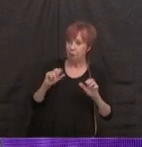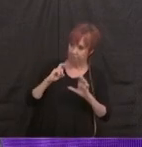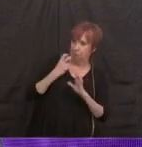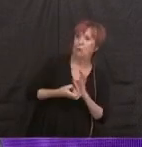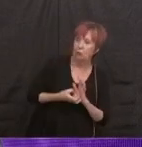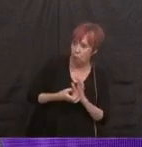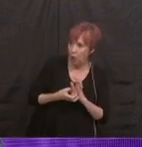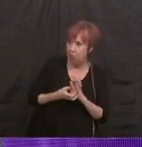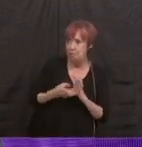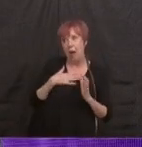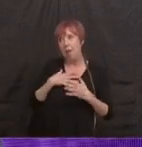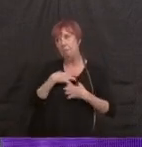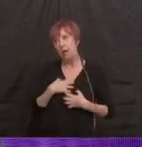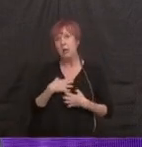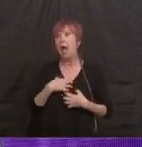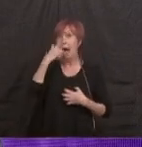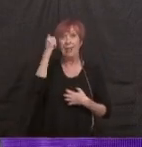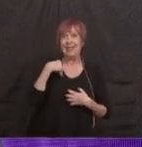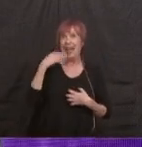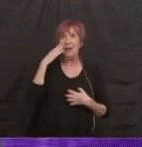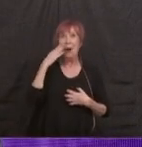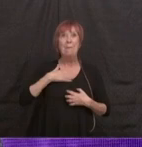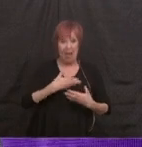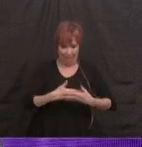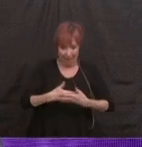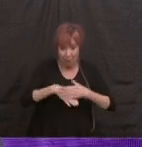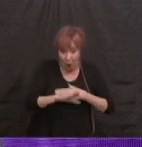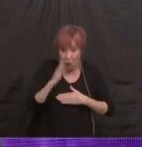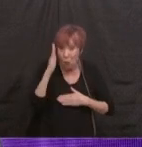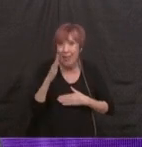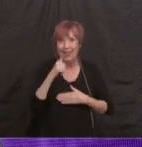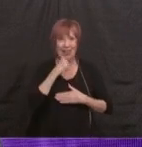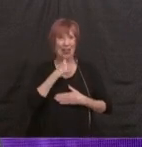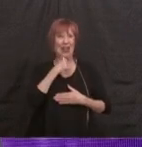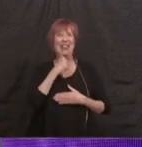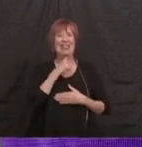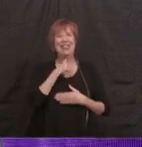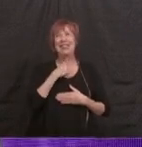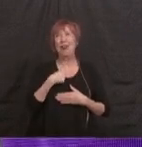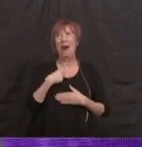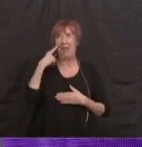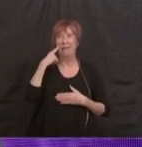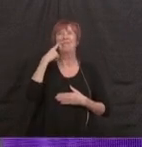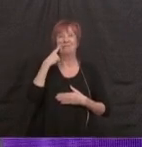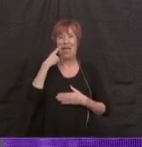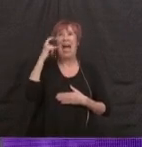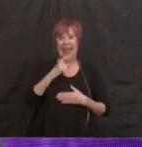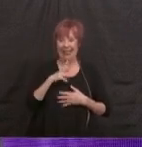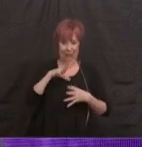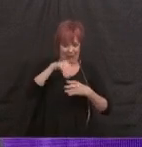And especially because I knew I was going to have a little girl child, you know, I needed to help be a part